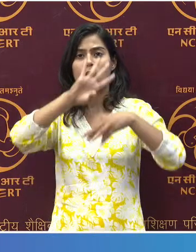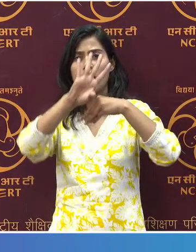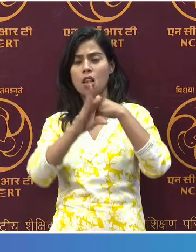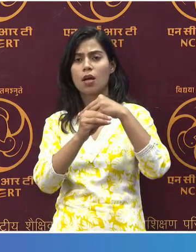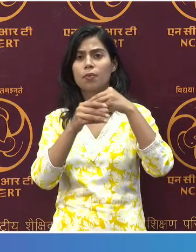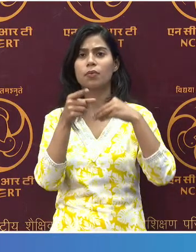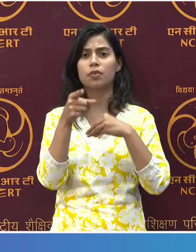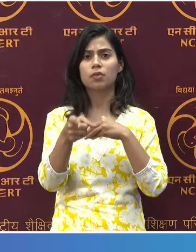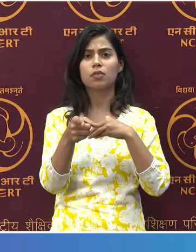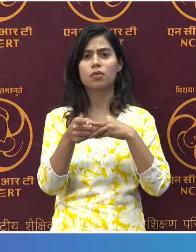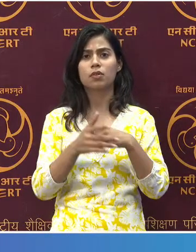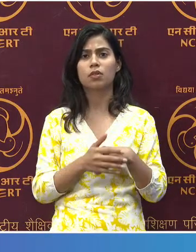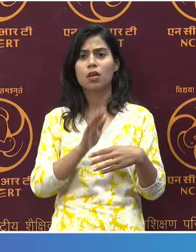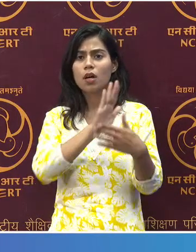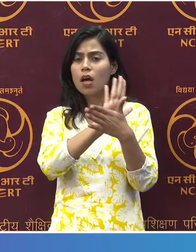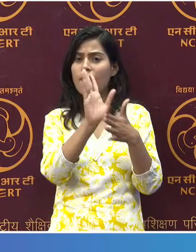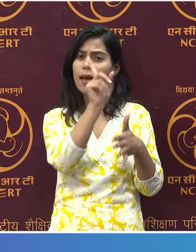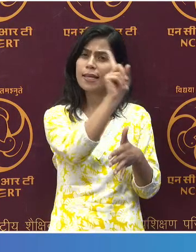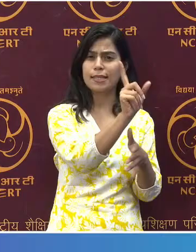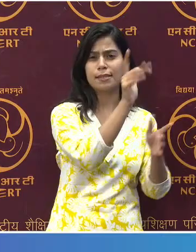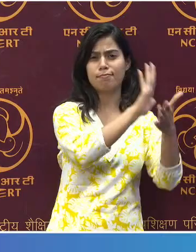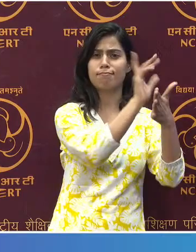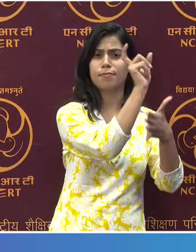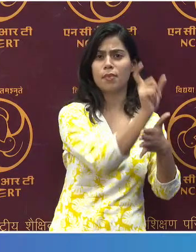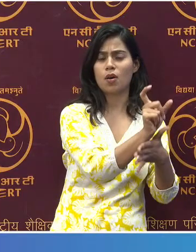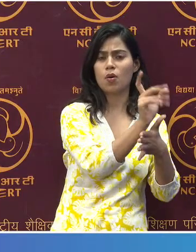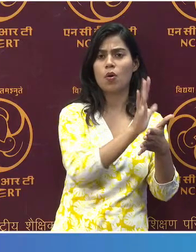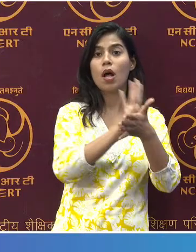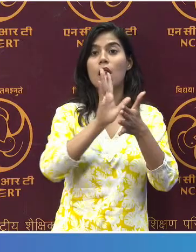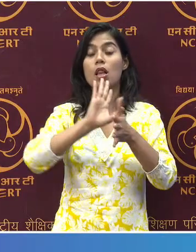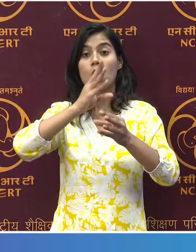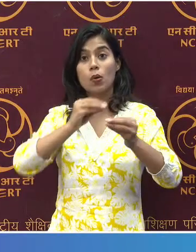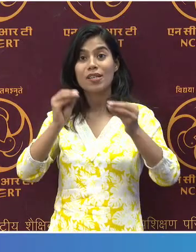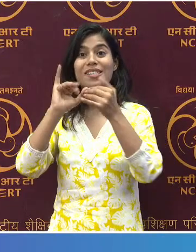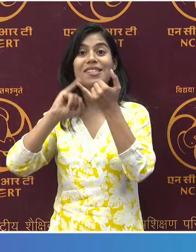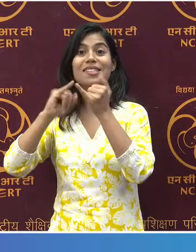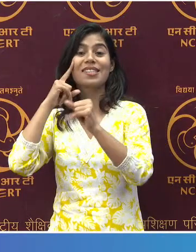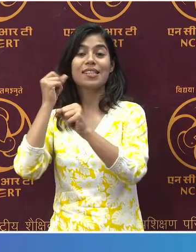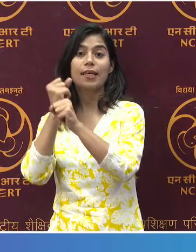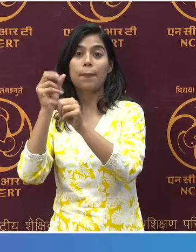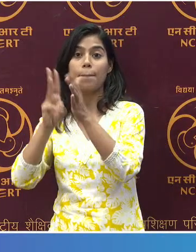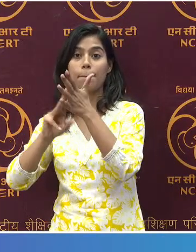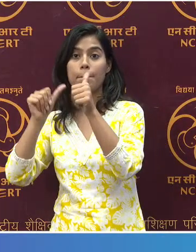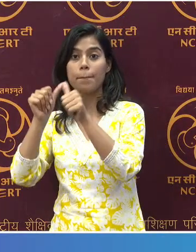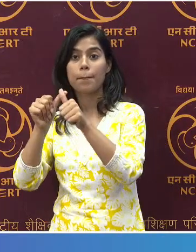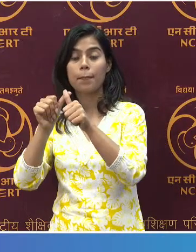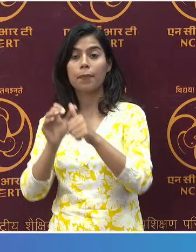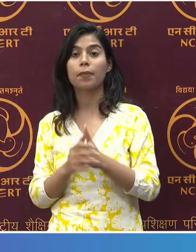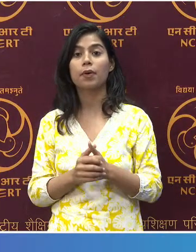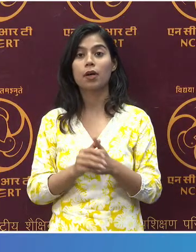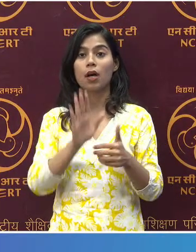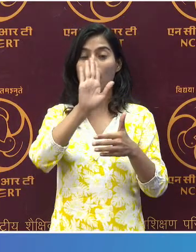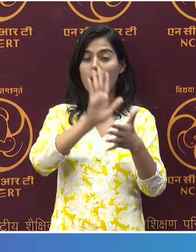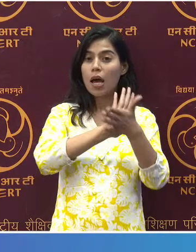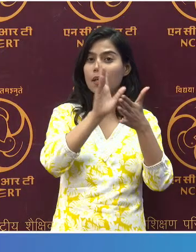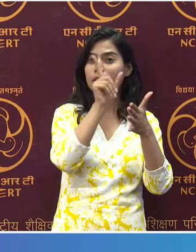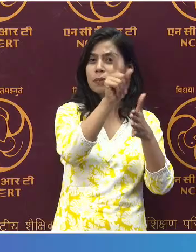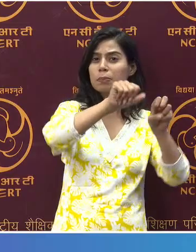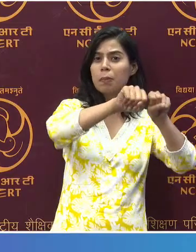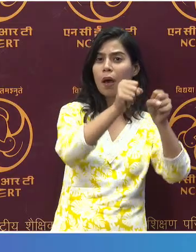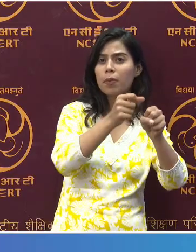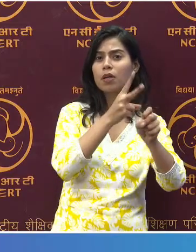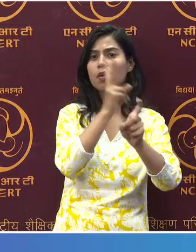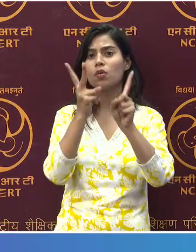molecule that contain H single bond H, sigma bond, H bond will break, and